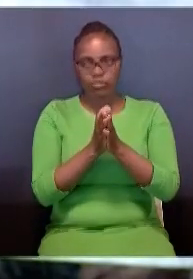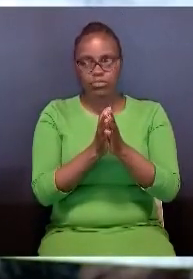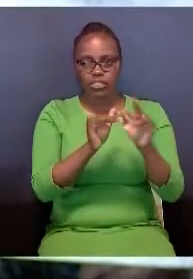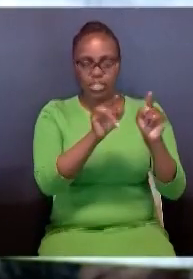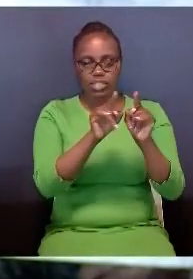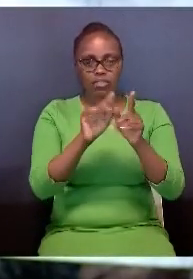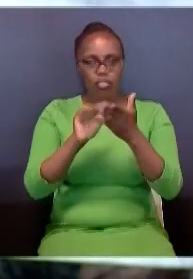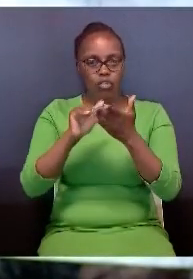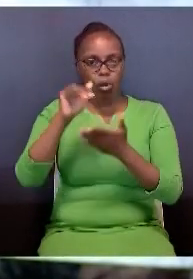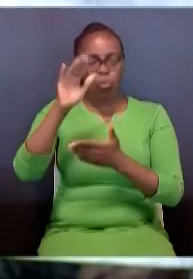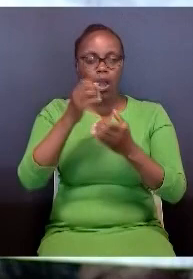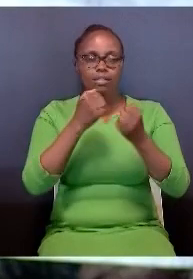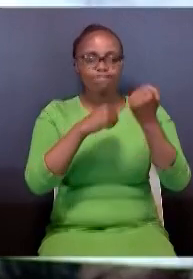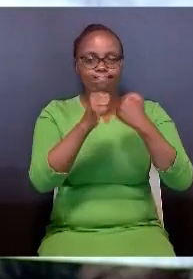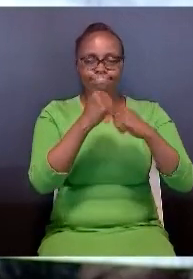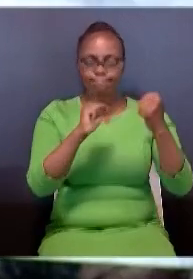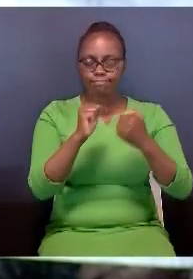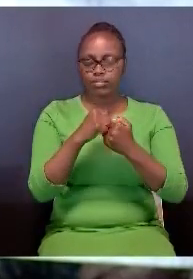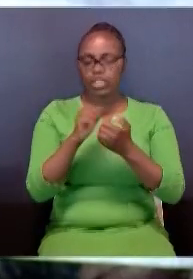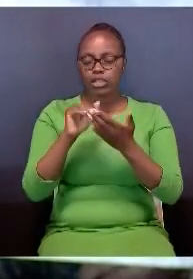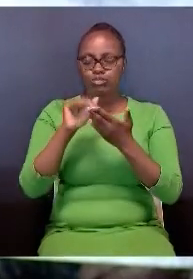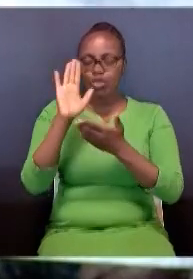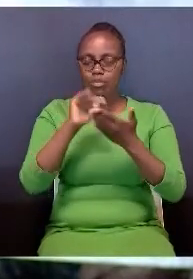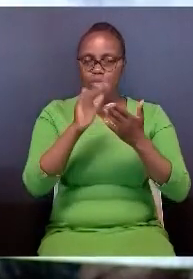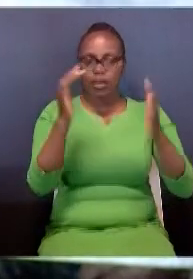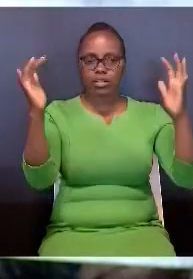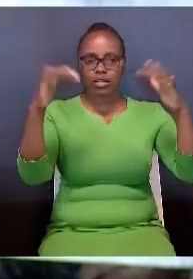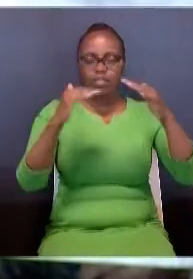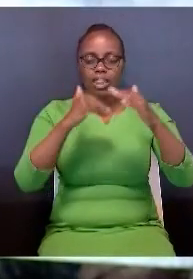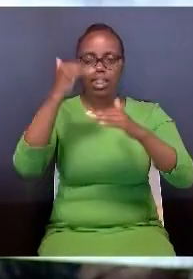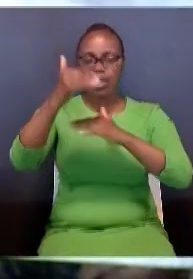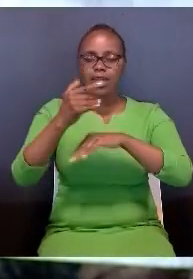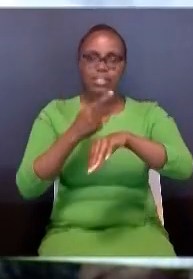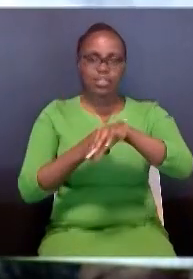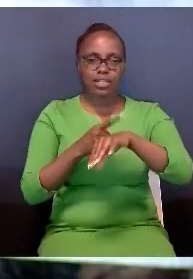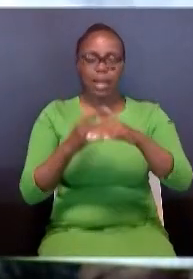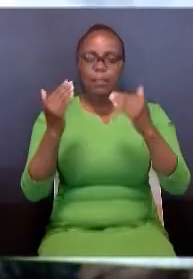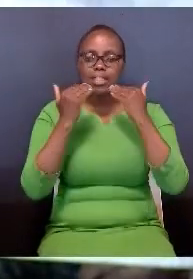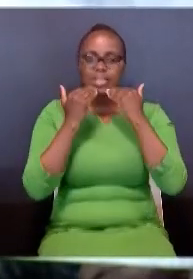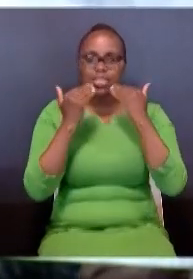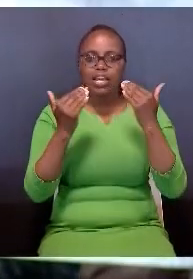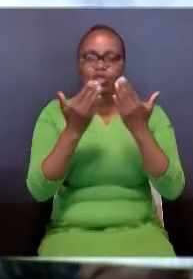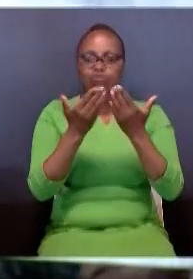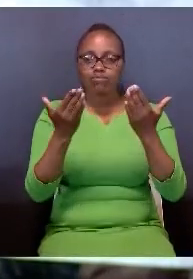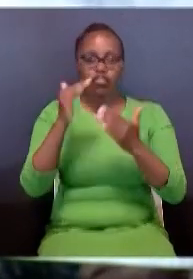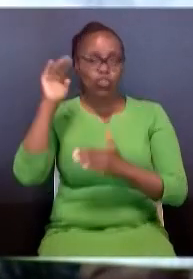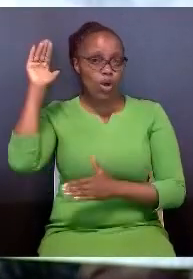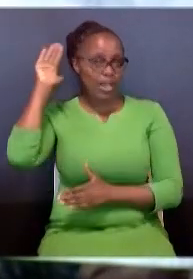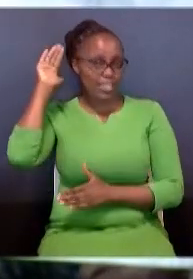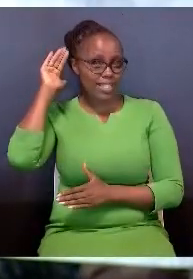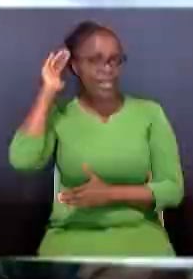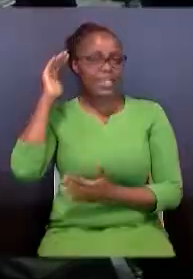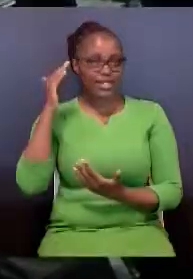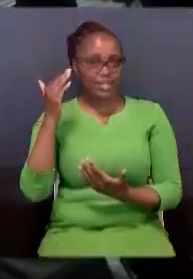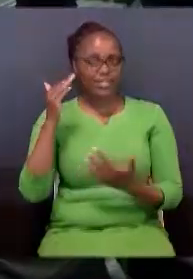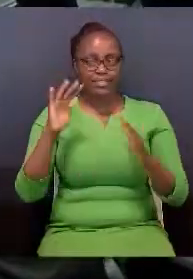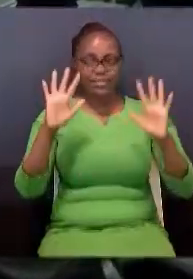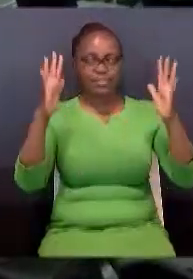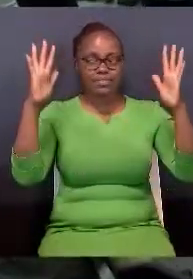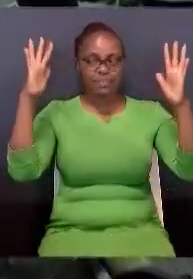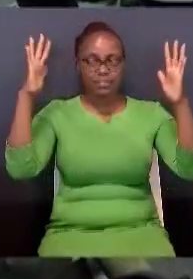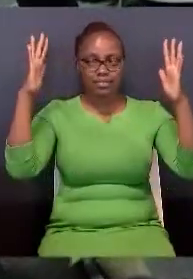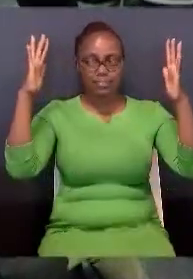even more productive summit next time. Thank you for listening.